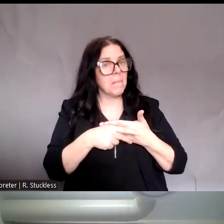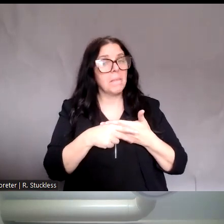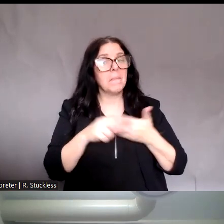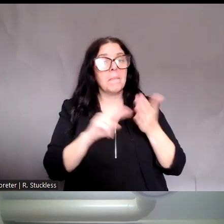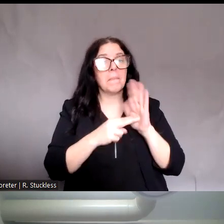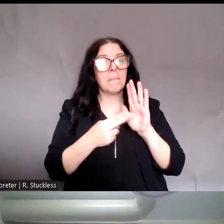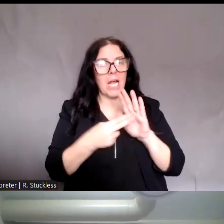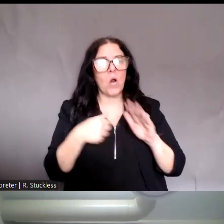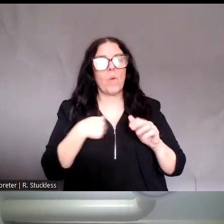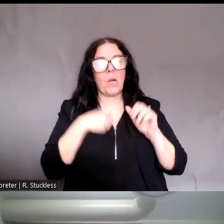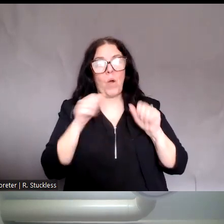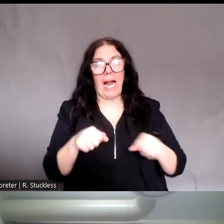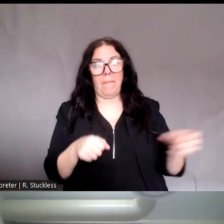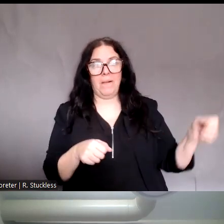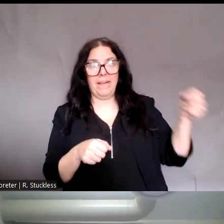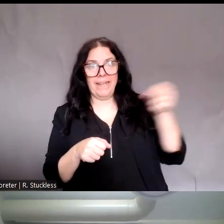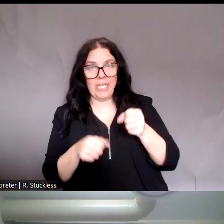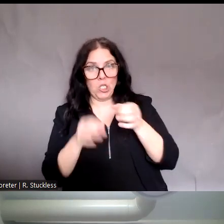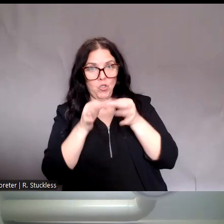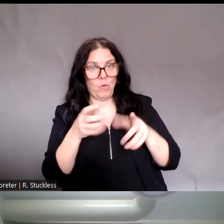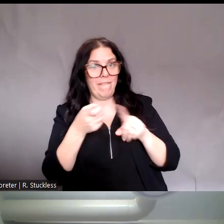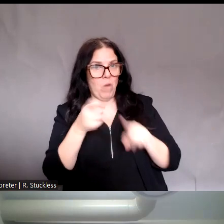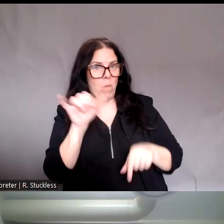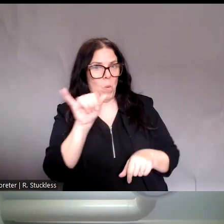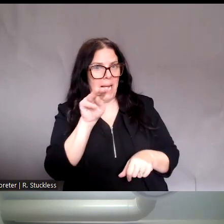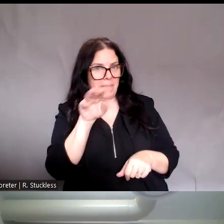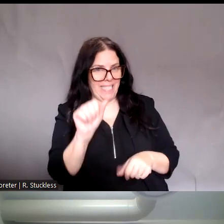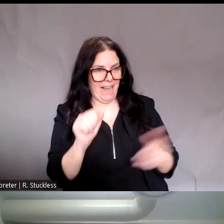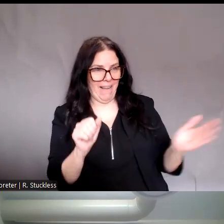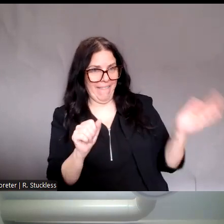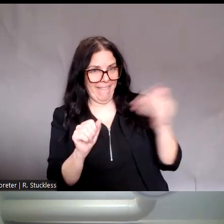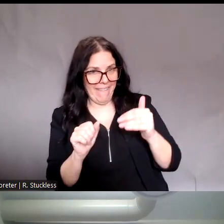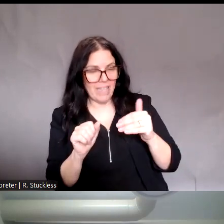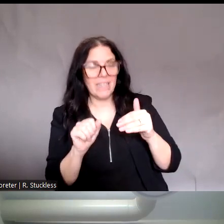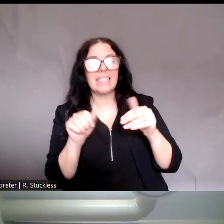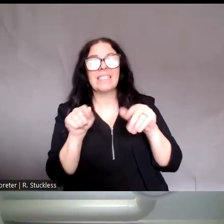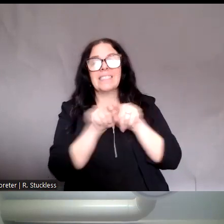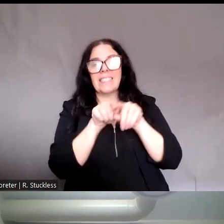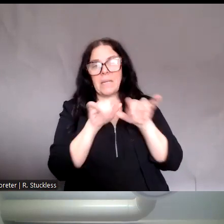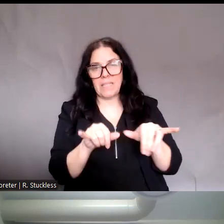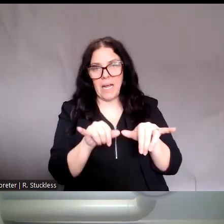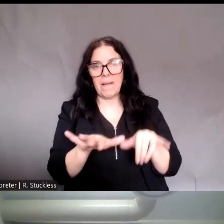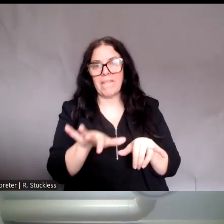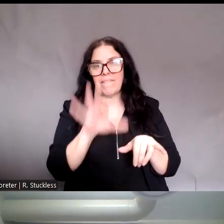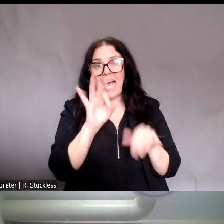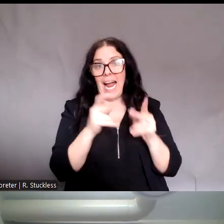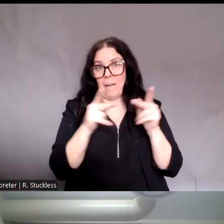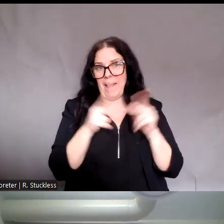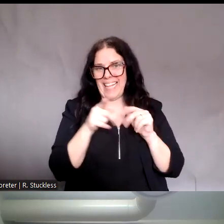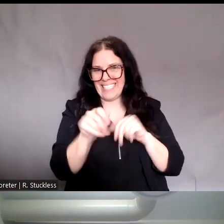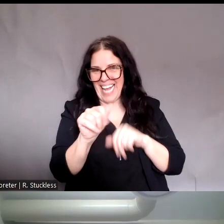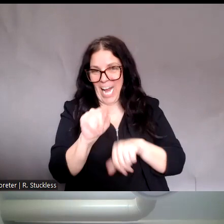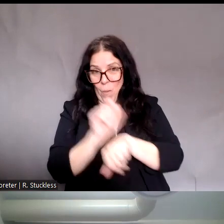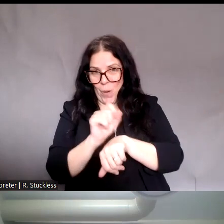an interpreter from the Y to come in, as well as find a place at the working center. And